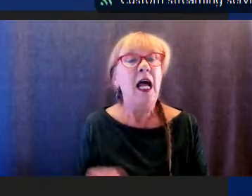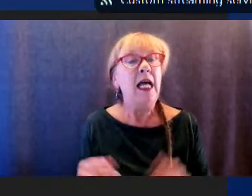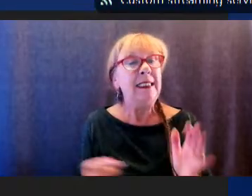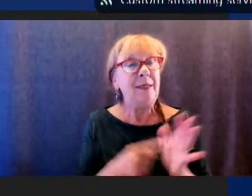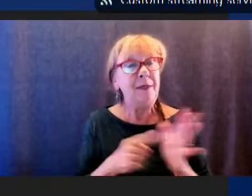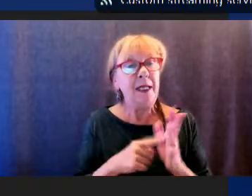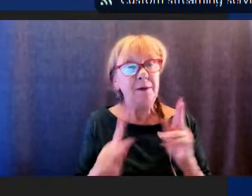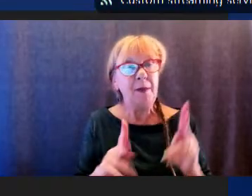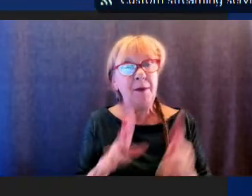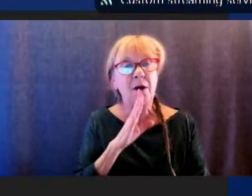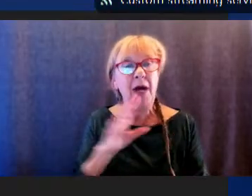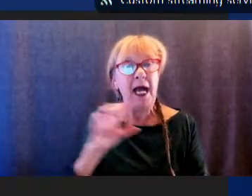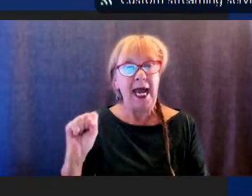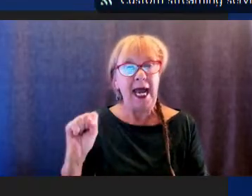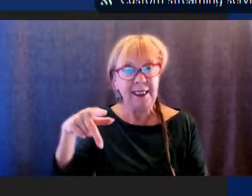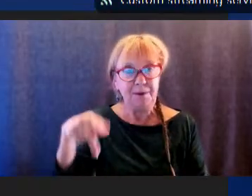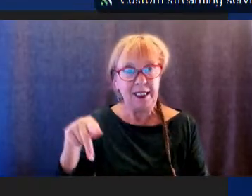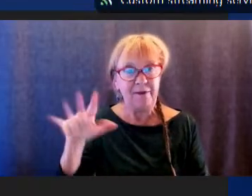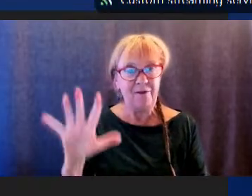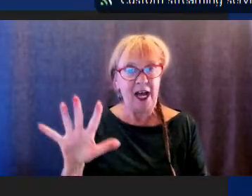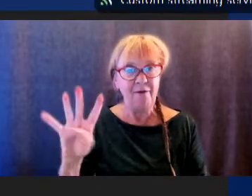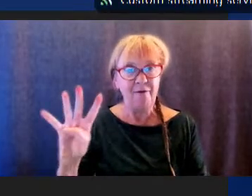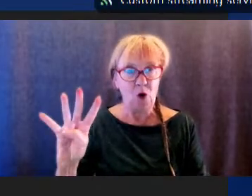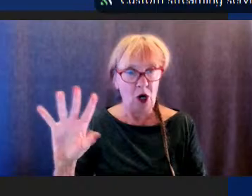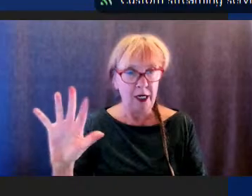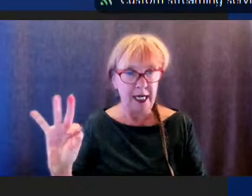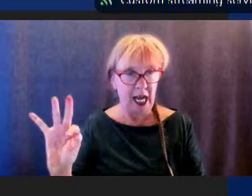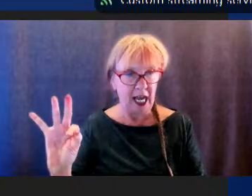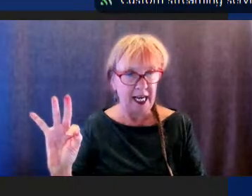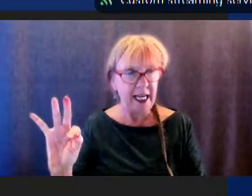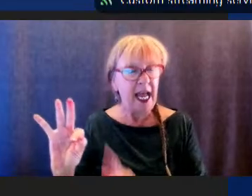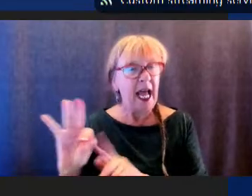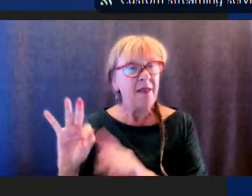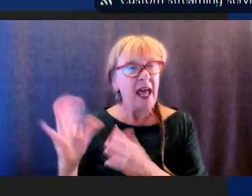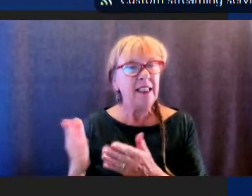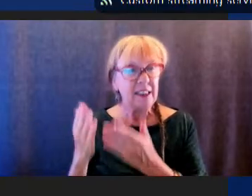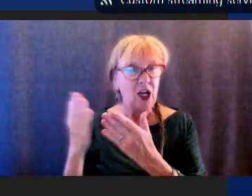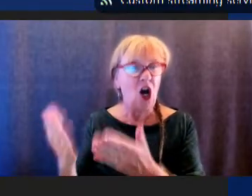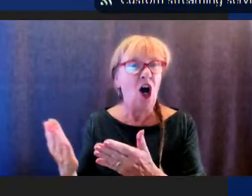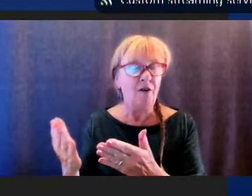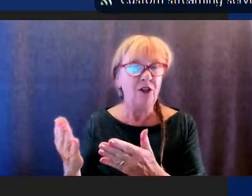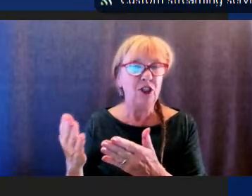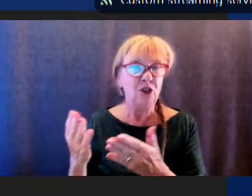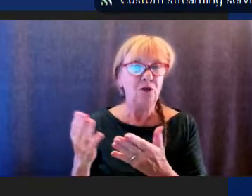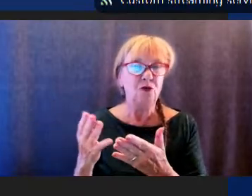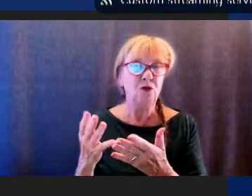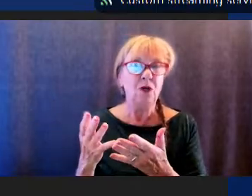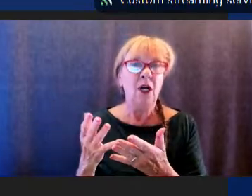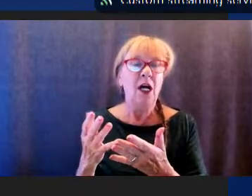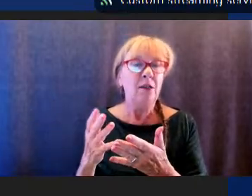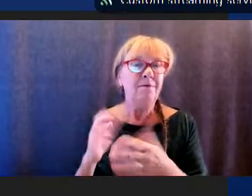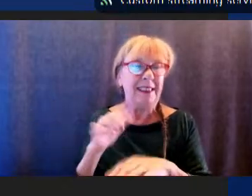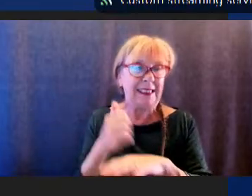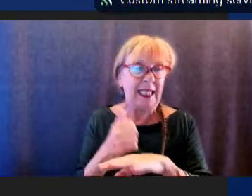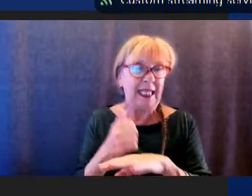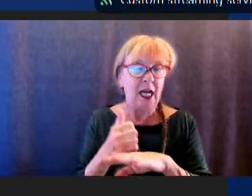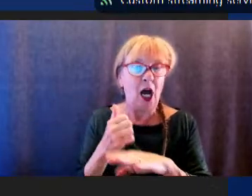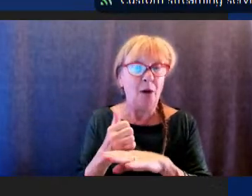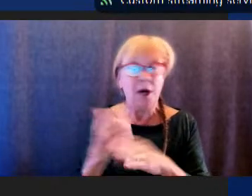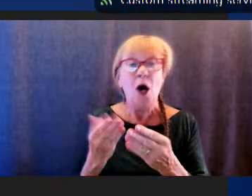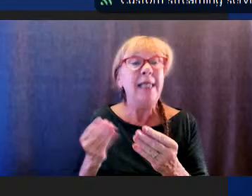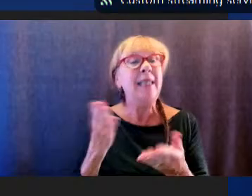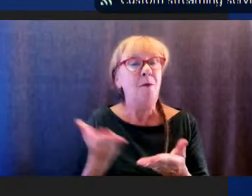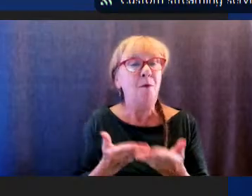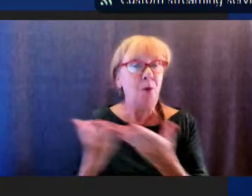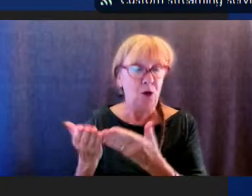549 by Ben Allen as legislation to create this. Supervisor Horvath recently introduced a motion